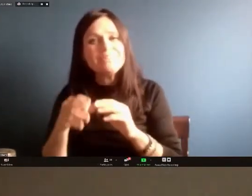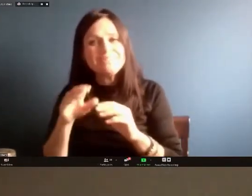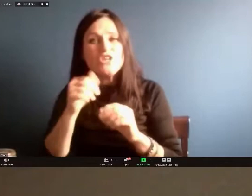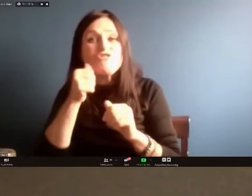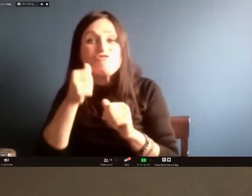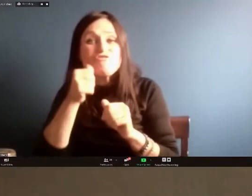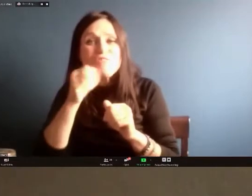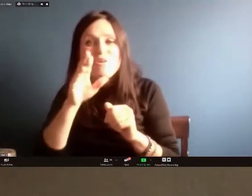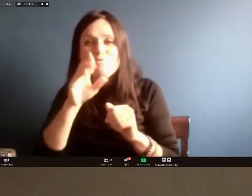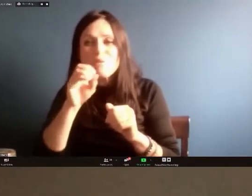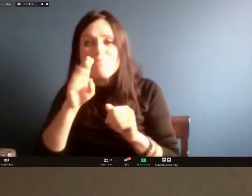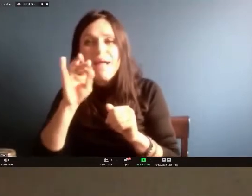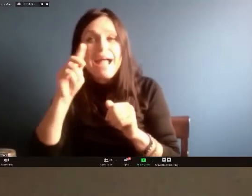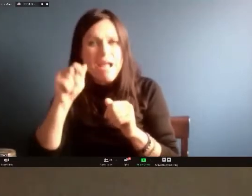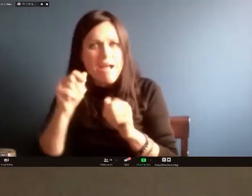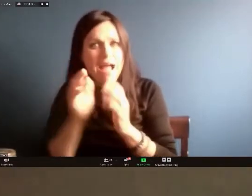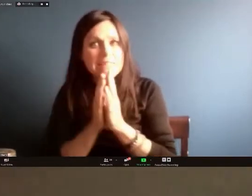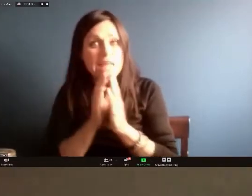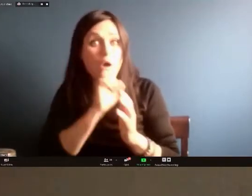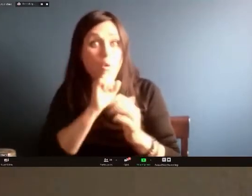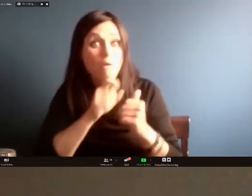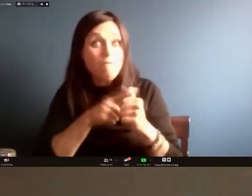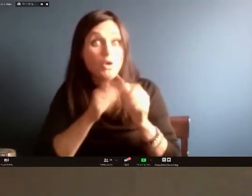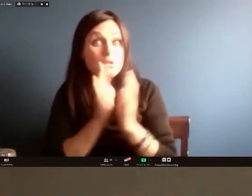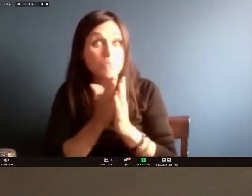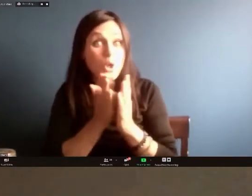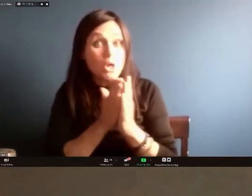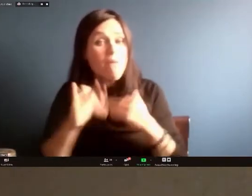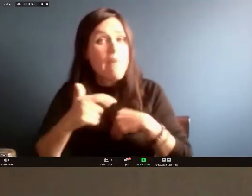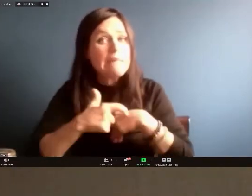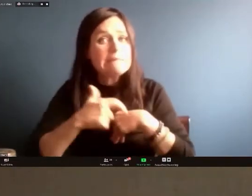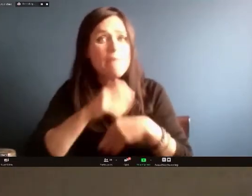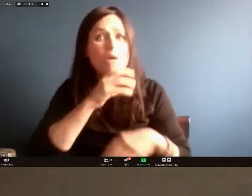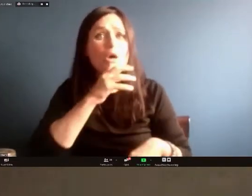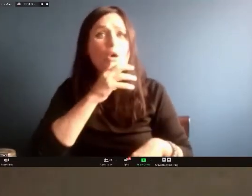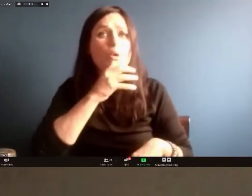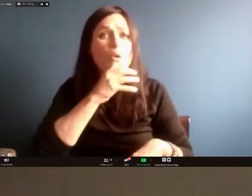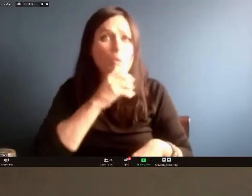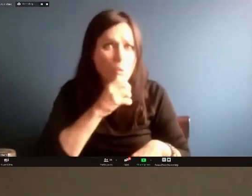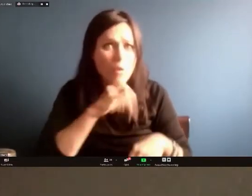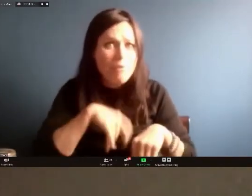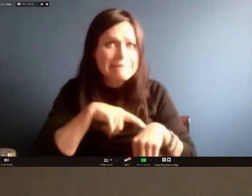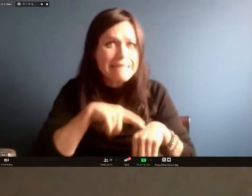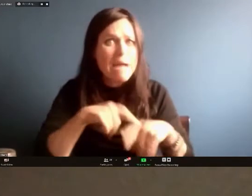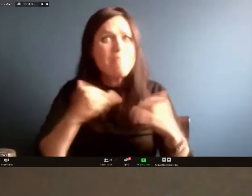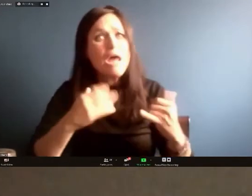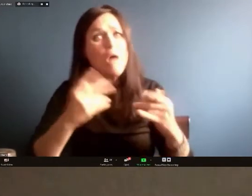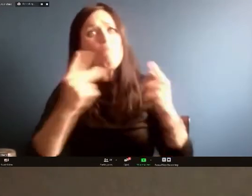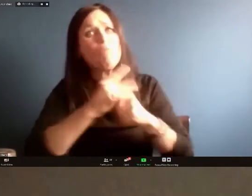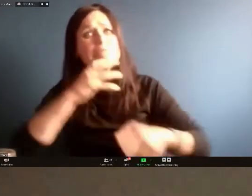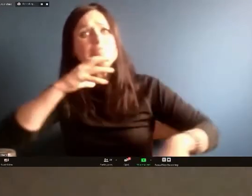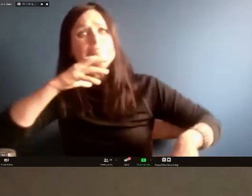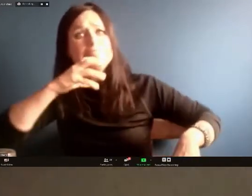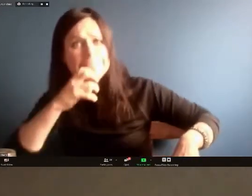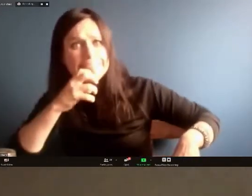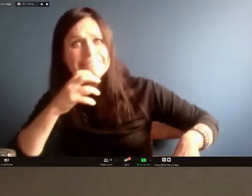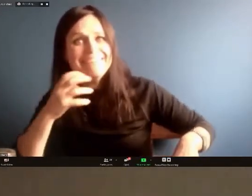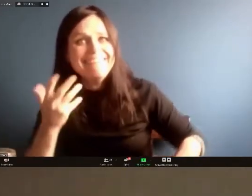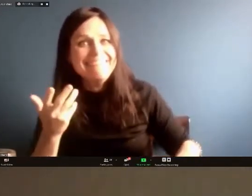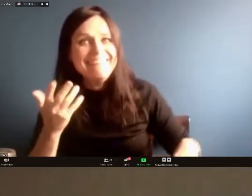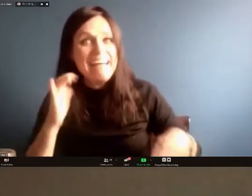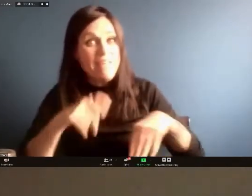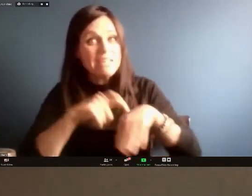book. Rebecca, I was so old, and I'm older. I'm even older now. I